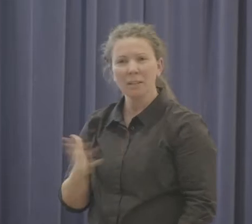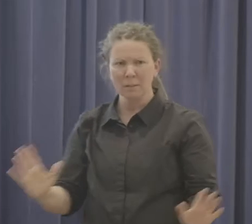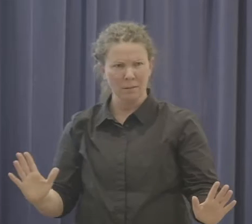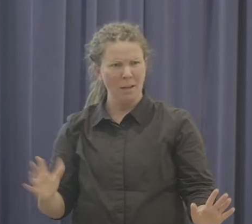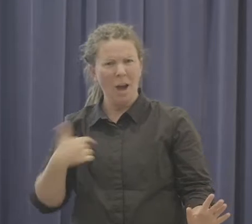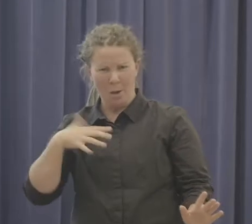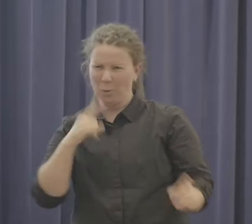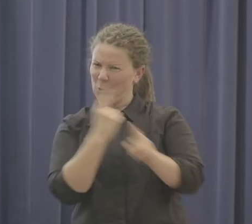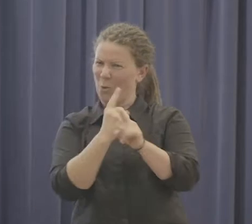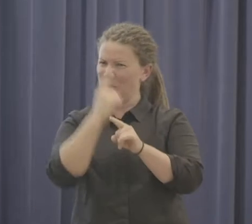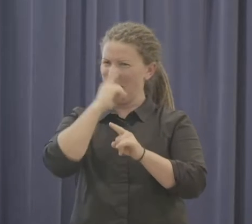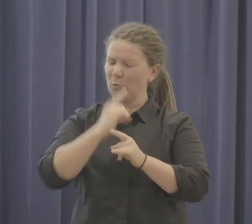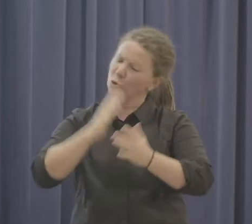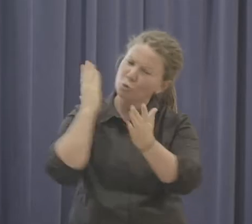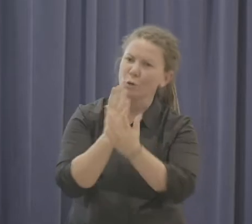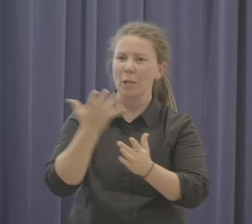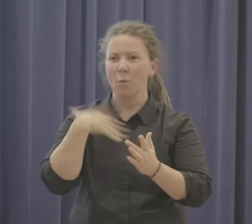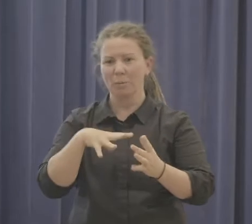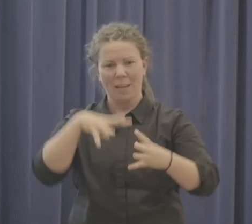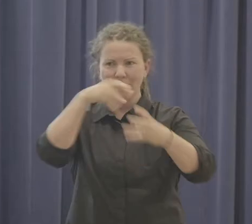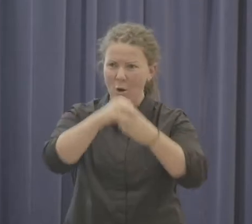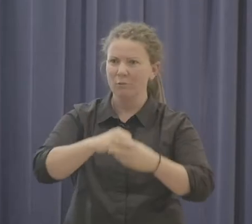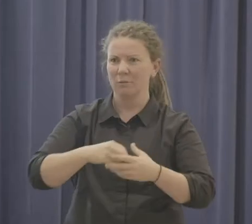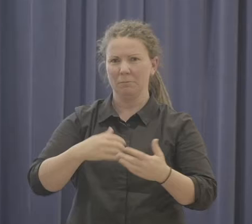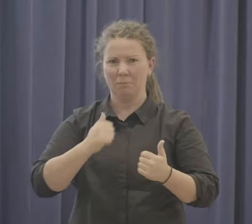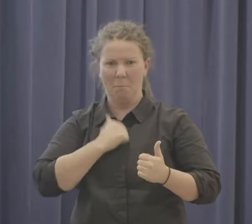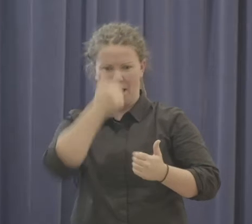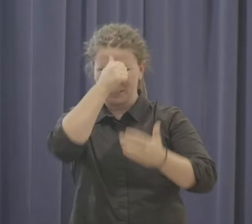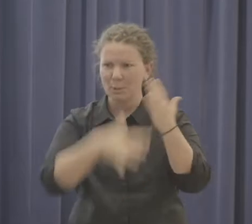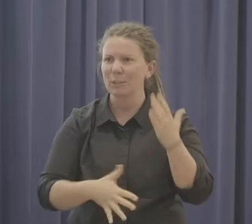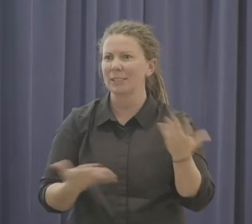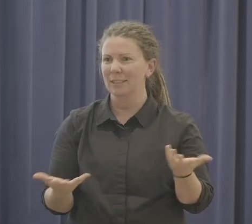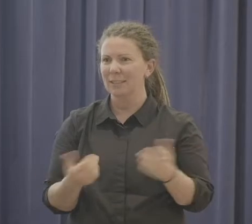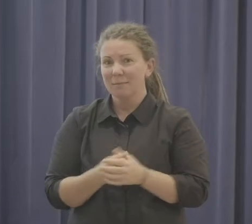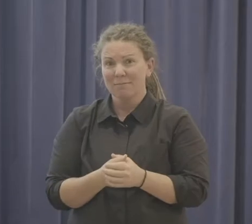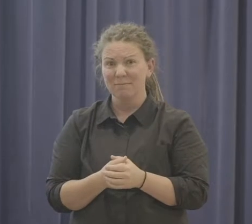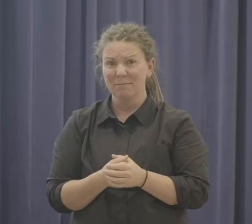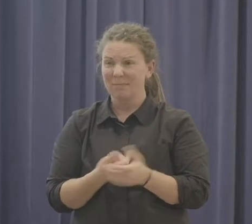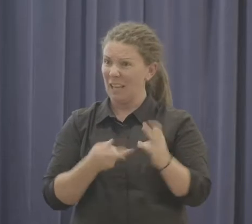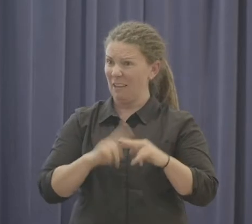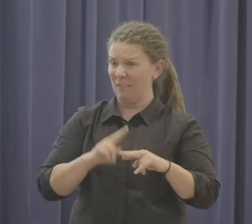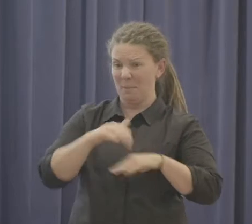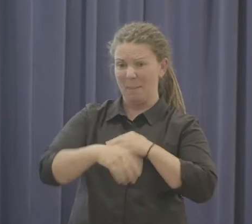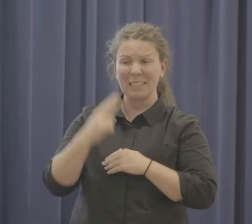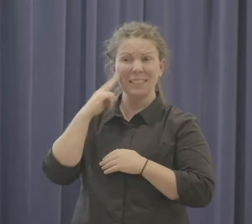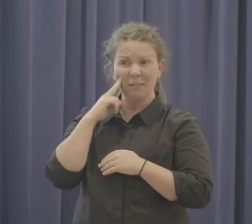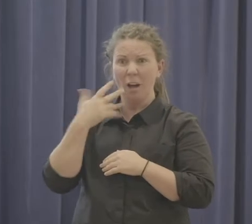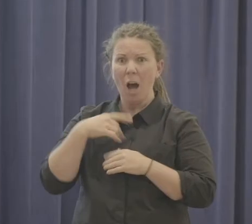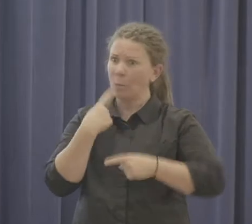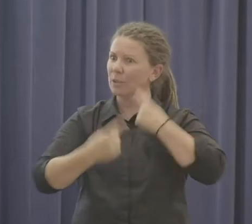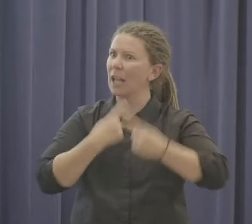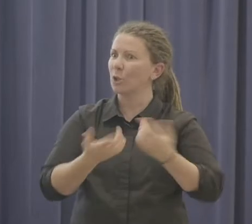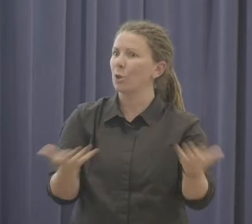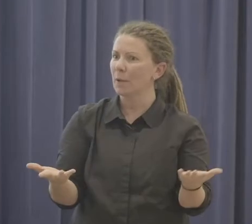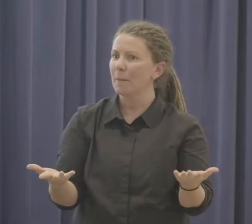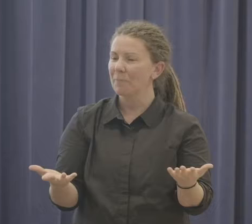want to talk to people who genuinely want to become educated on a topic, most of all being deaf. But being a